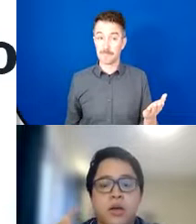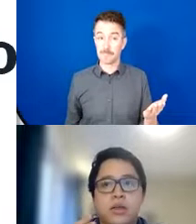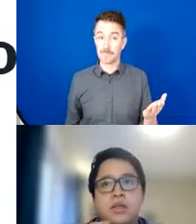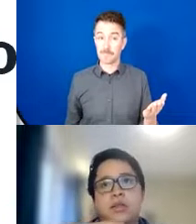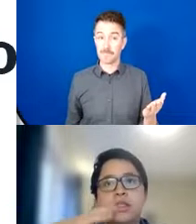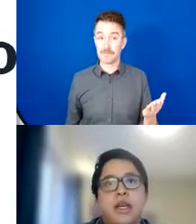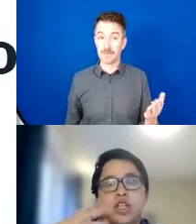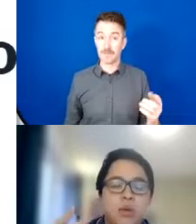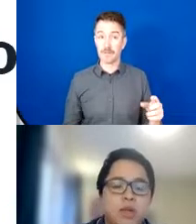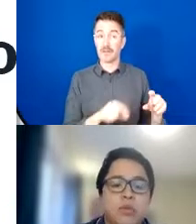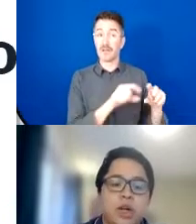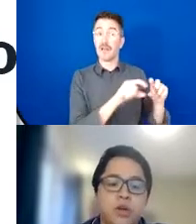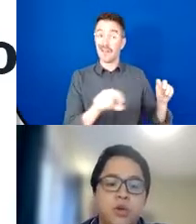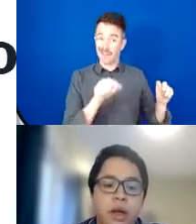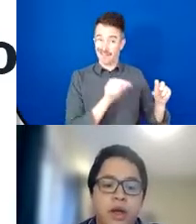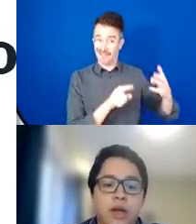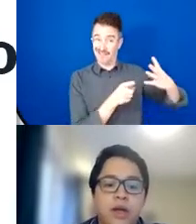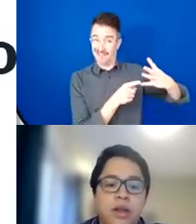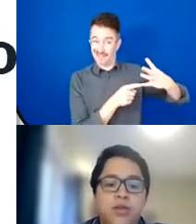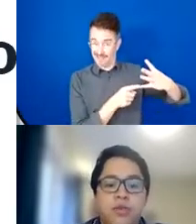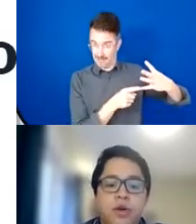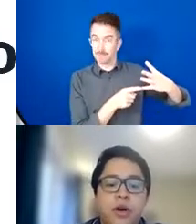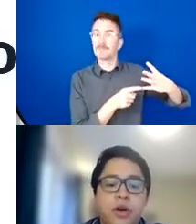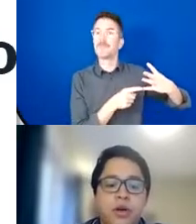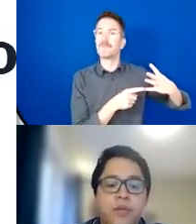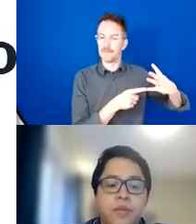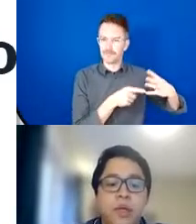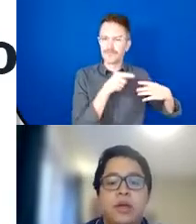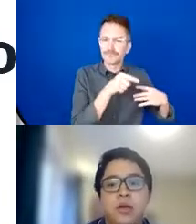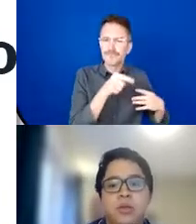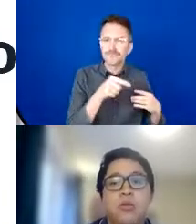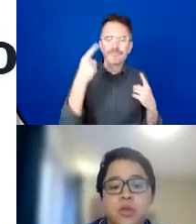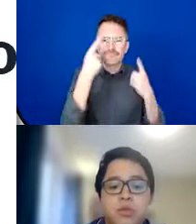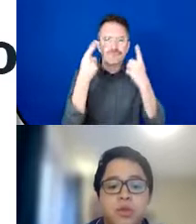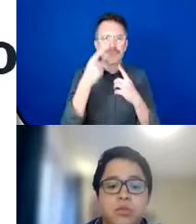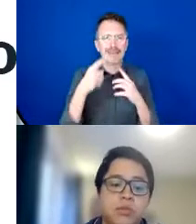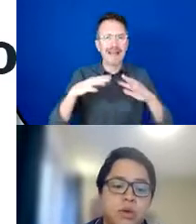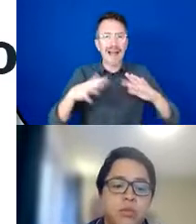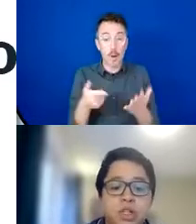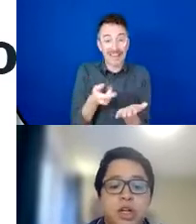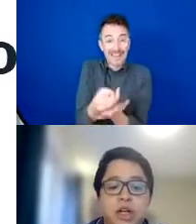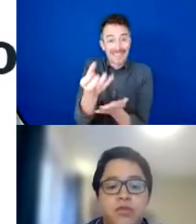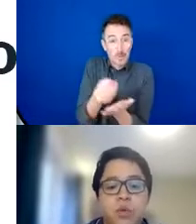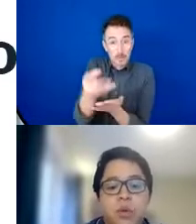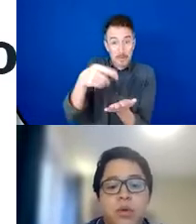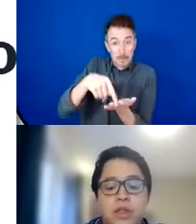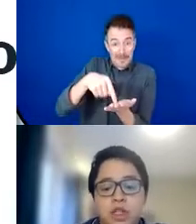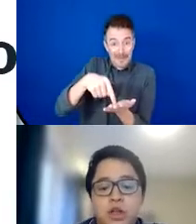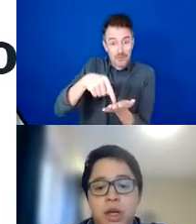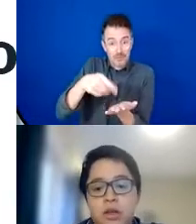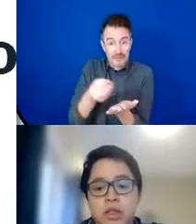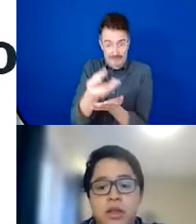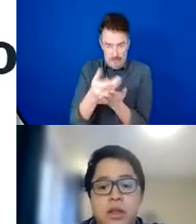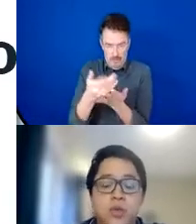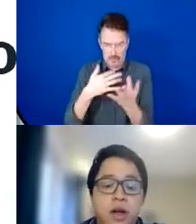are, let's say, shaped in a particular way, therefore being most appreciated in a different way by